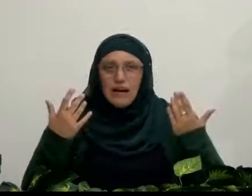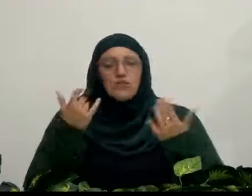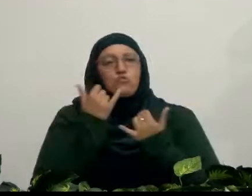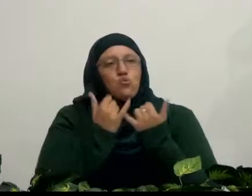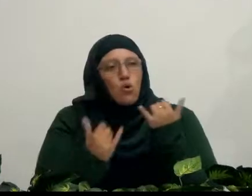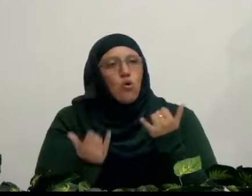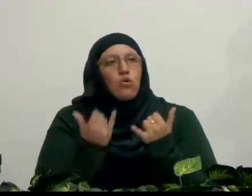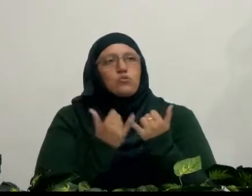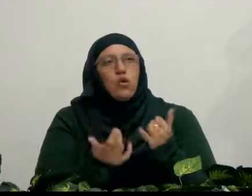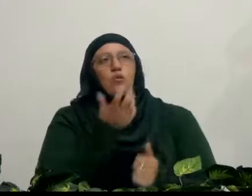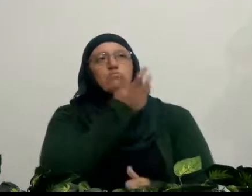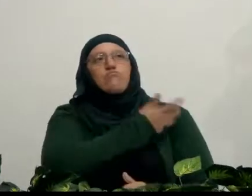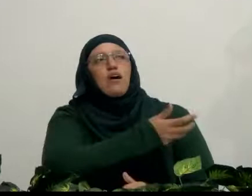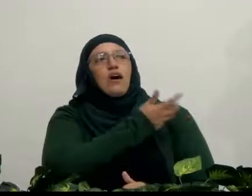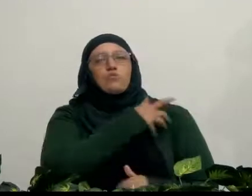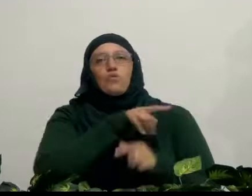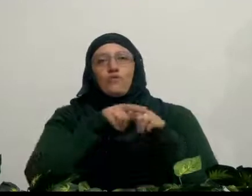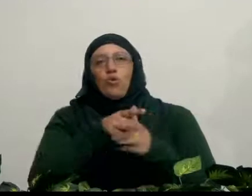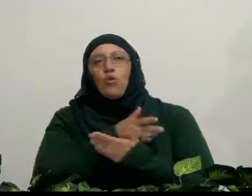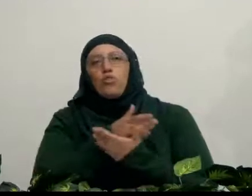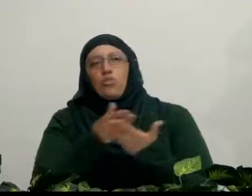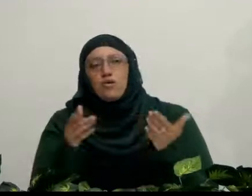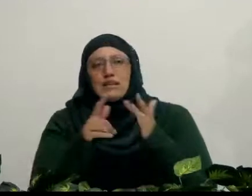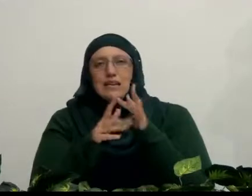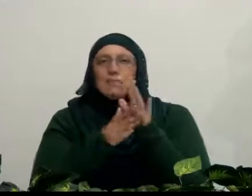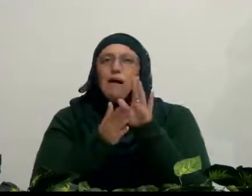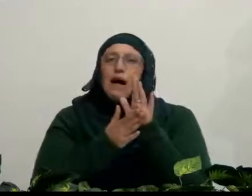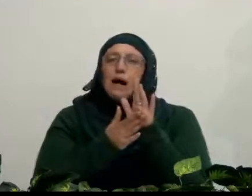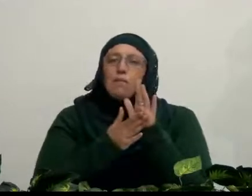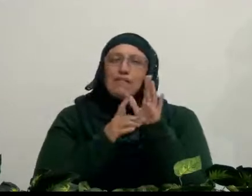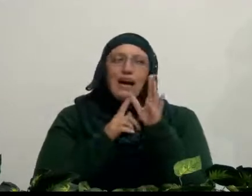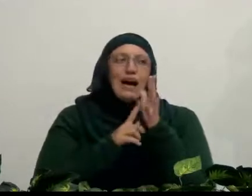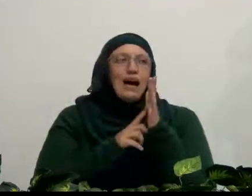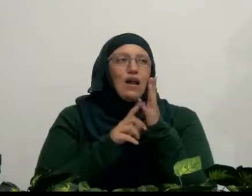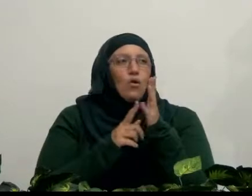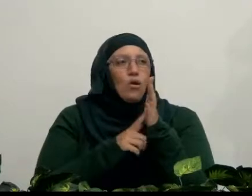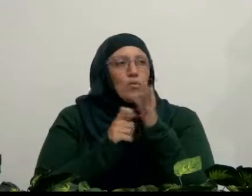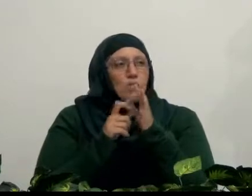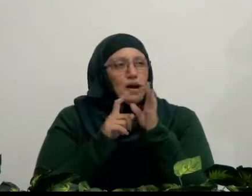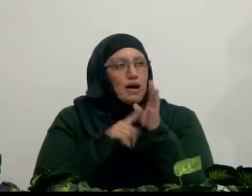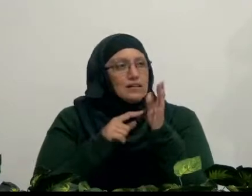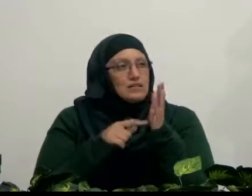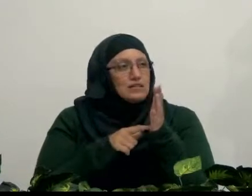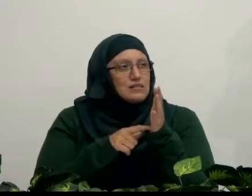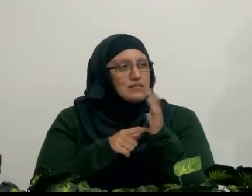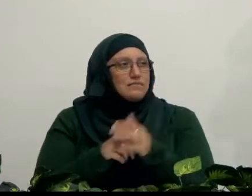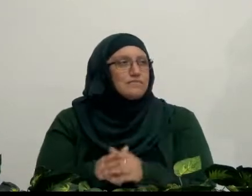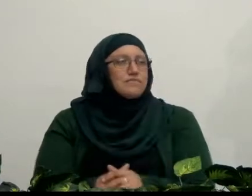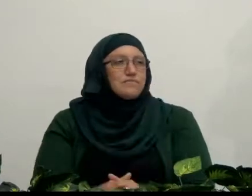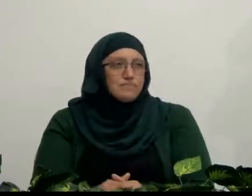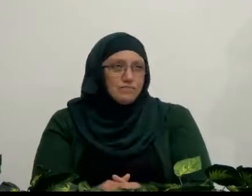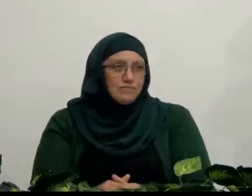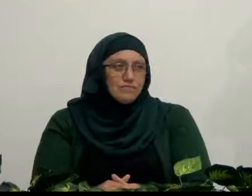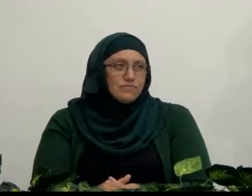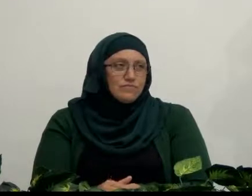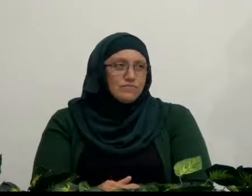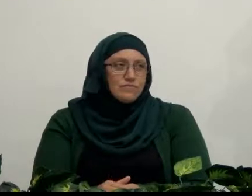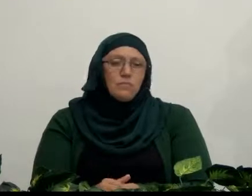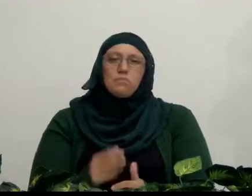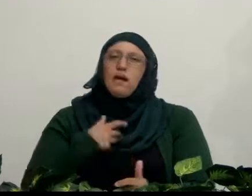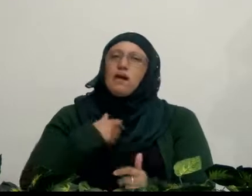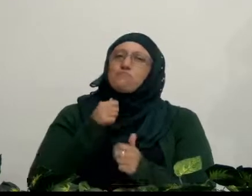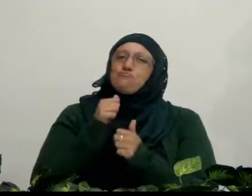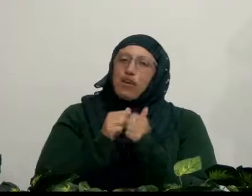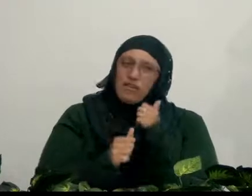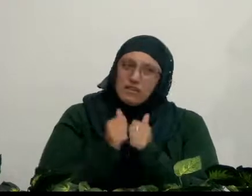proudly following them. And we say that there's no imam to follow, infallible imam, other than the imams of Ahlul Bayt. Brothers, out